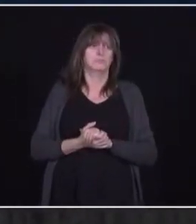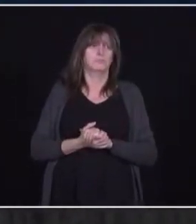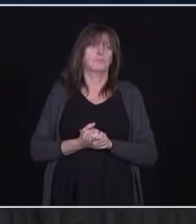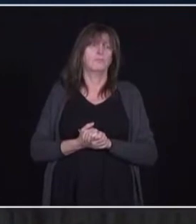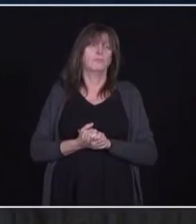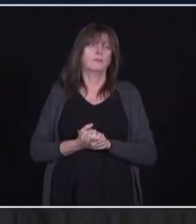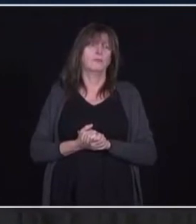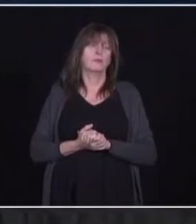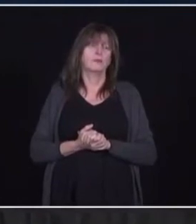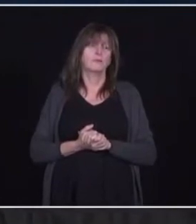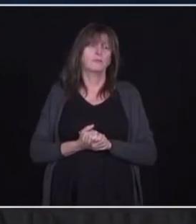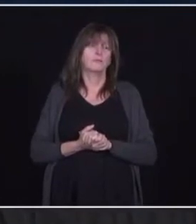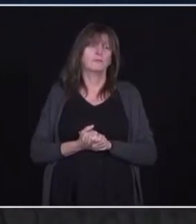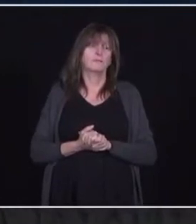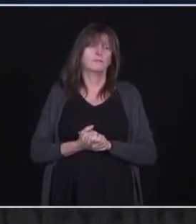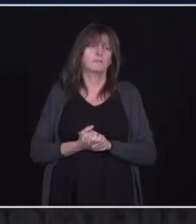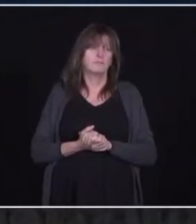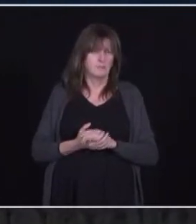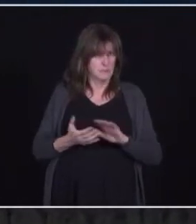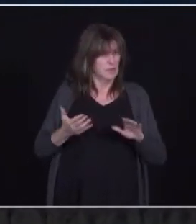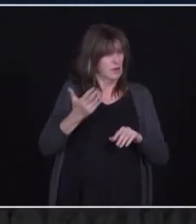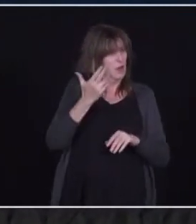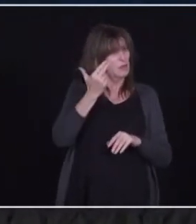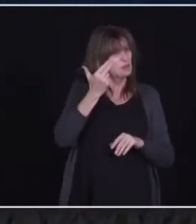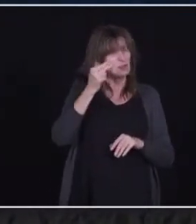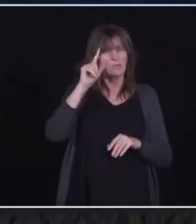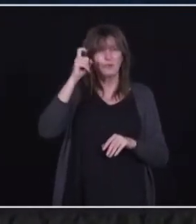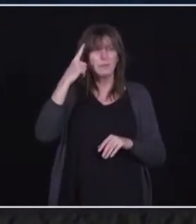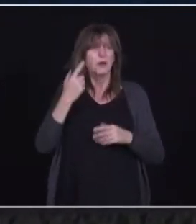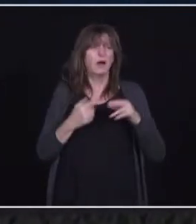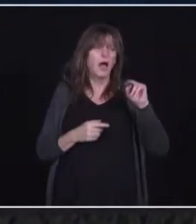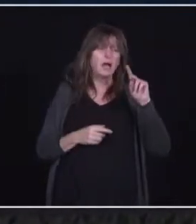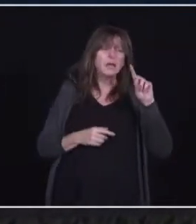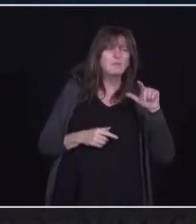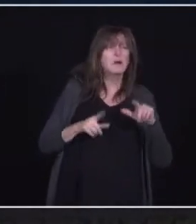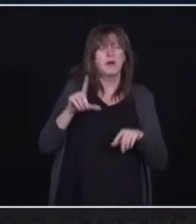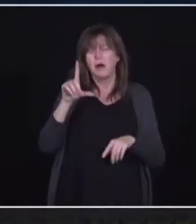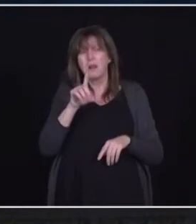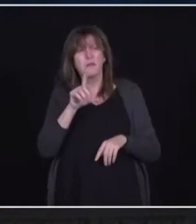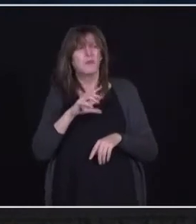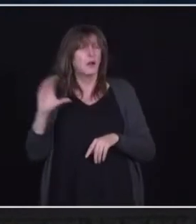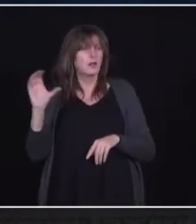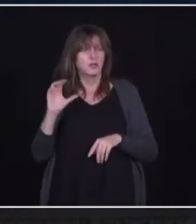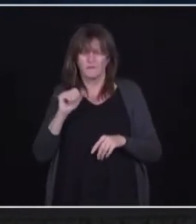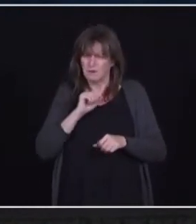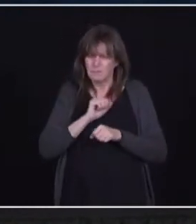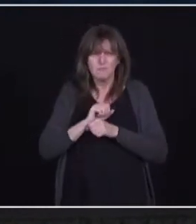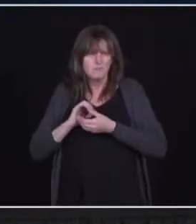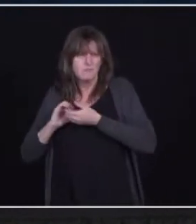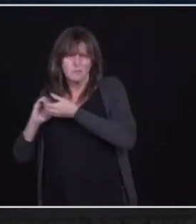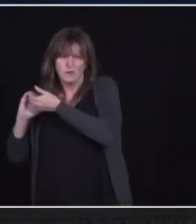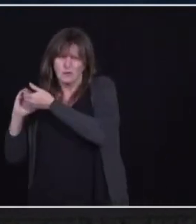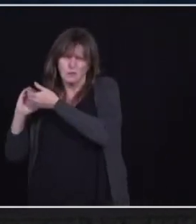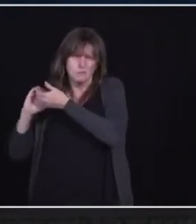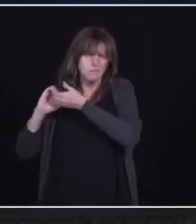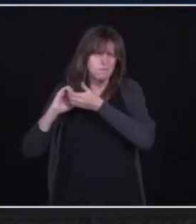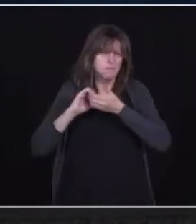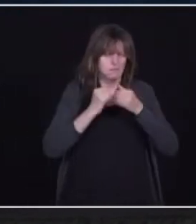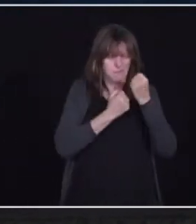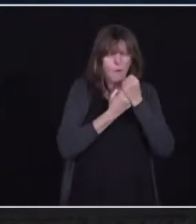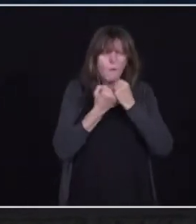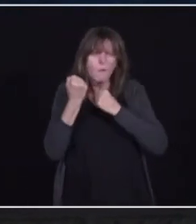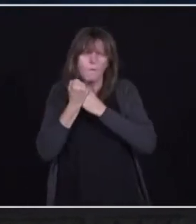all different political stripes, from NDP, Liberal, Conservative, all banding together and sticking together on this, two things